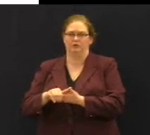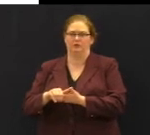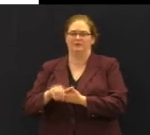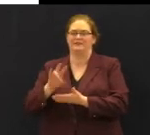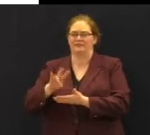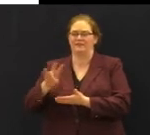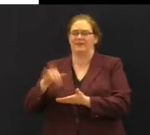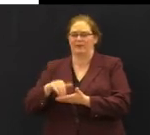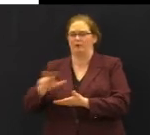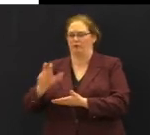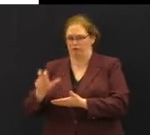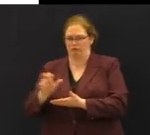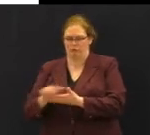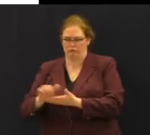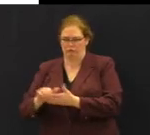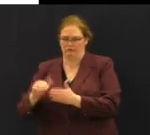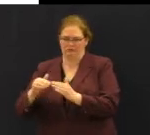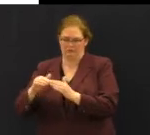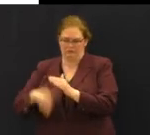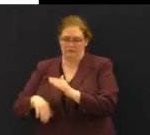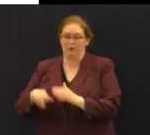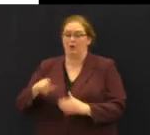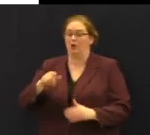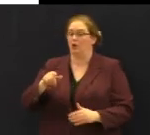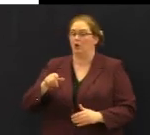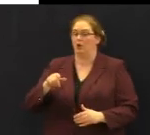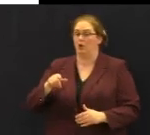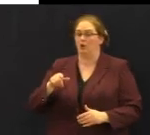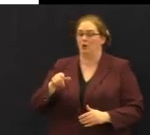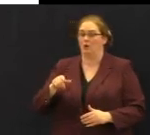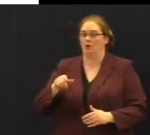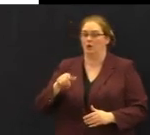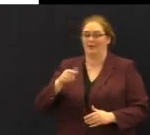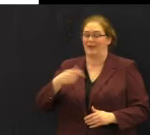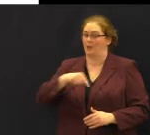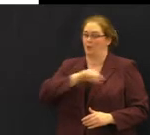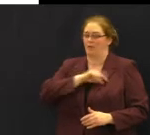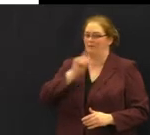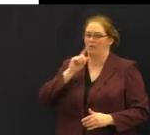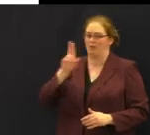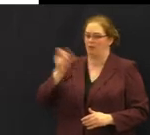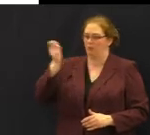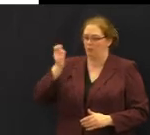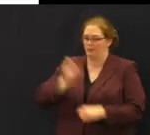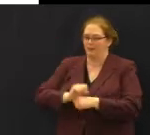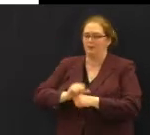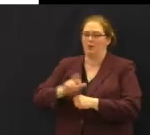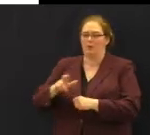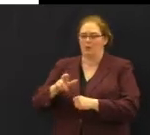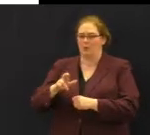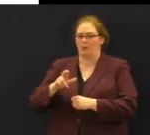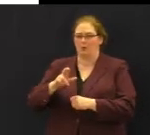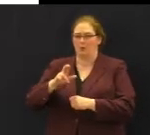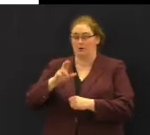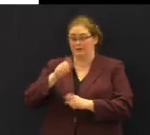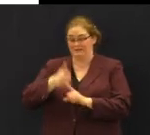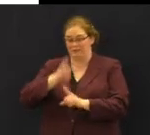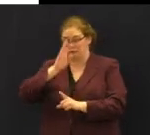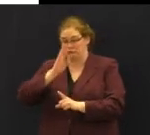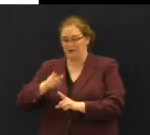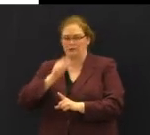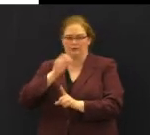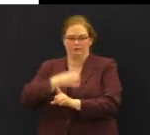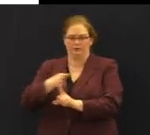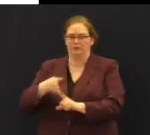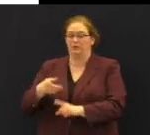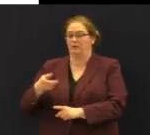$77,300. You must have qualified for unemployment benefits or experienced a direct or indirect impact from COVID-19, such as a